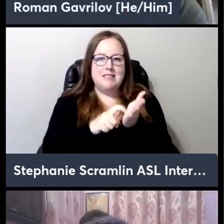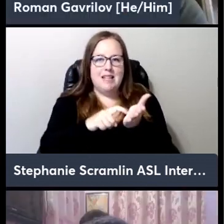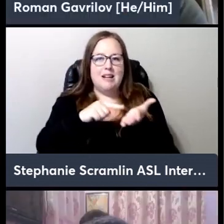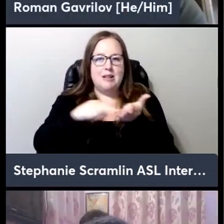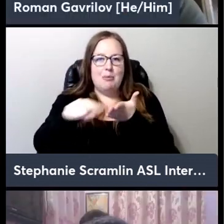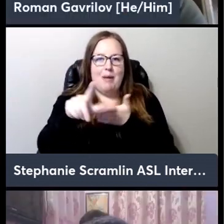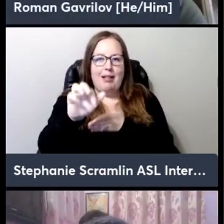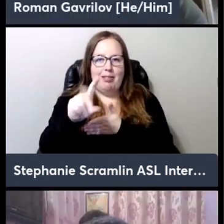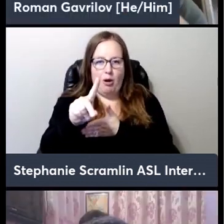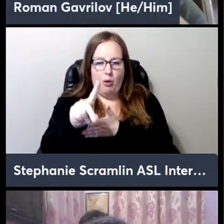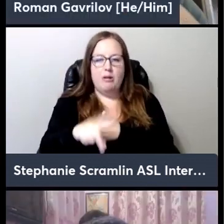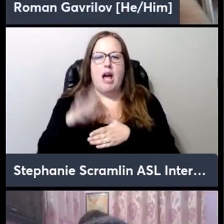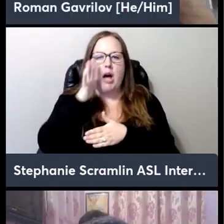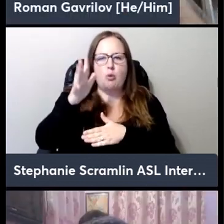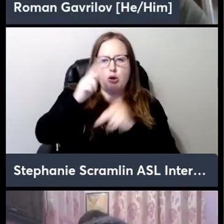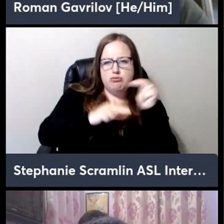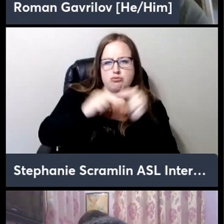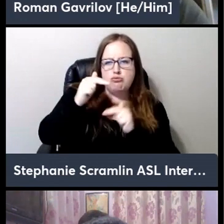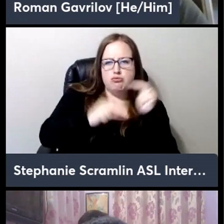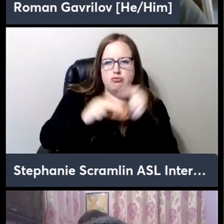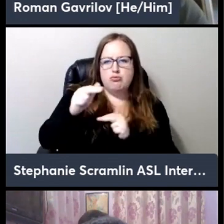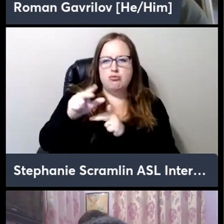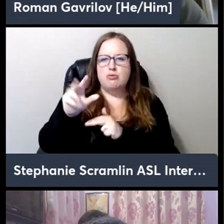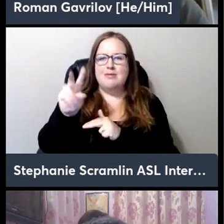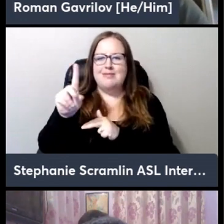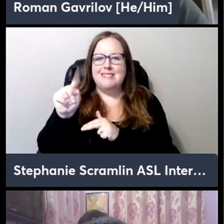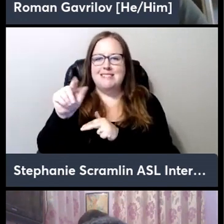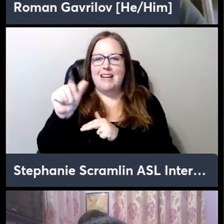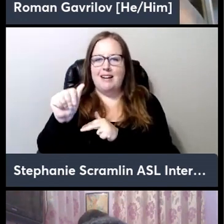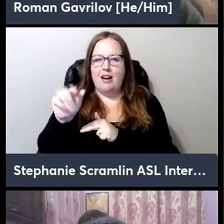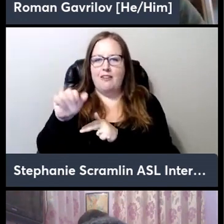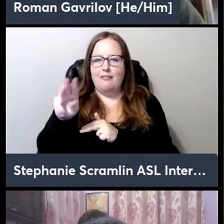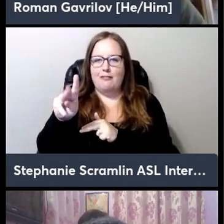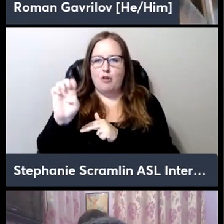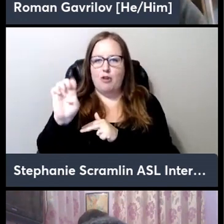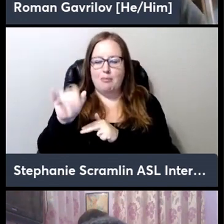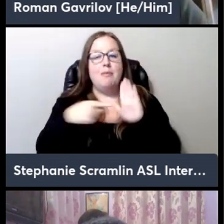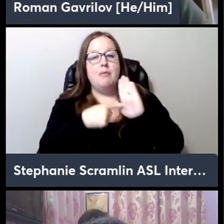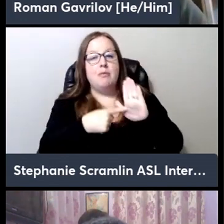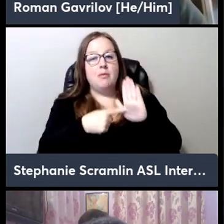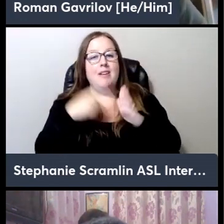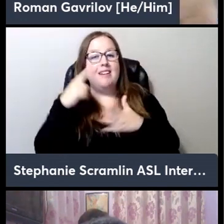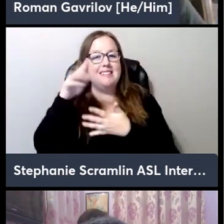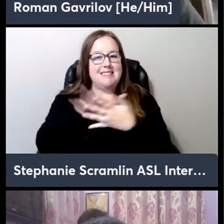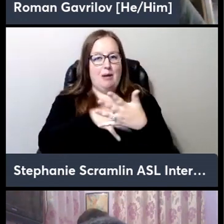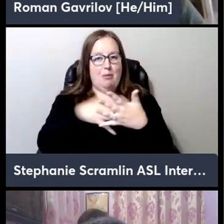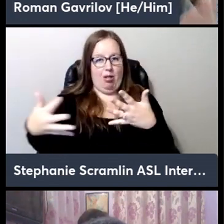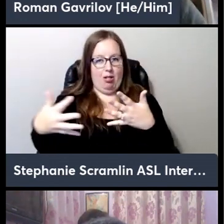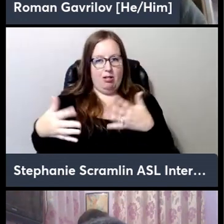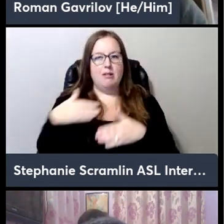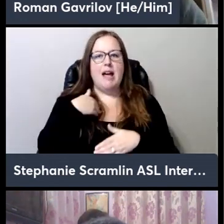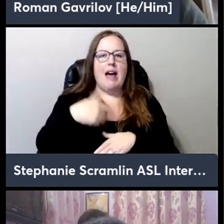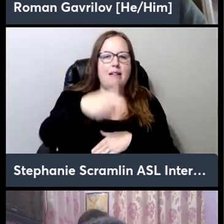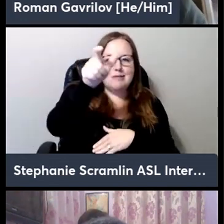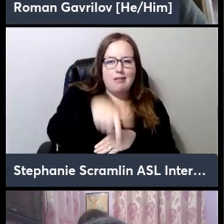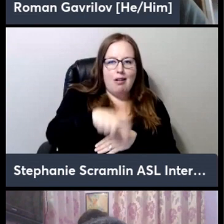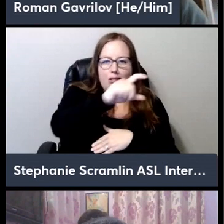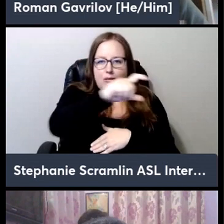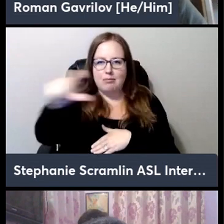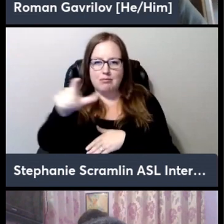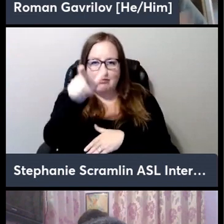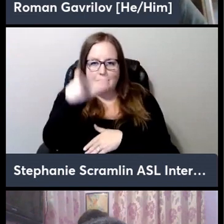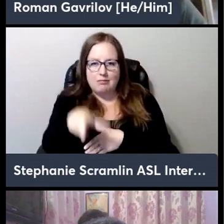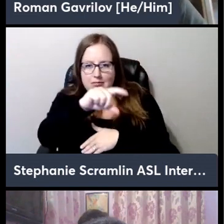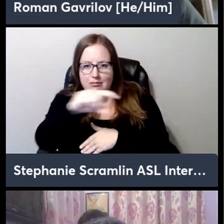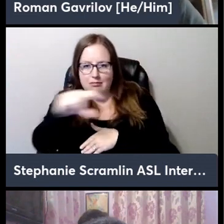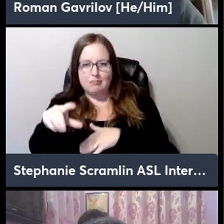a data frame, which, in other words, is a representation of a table that consists of columns and rows on